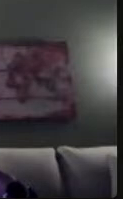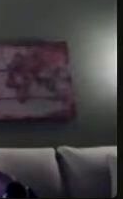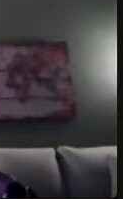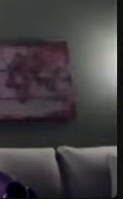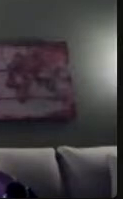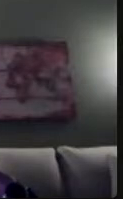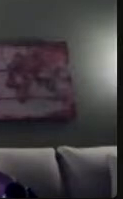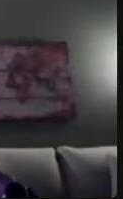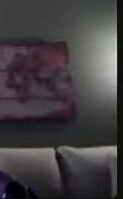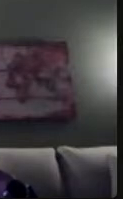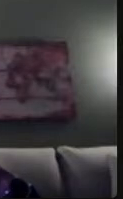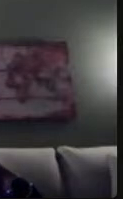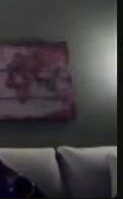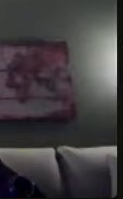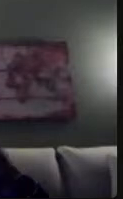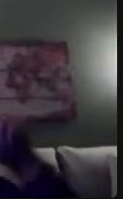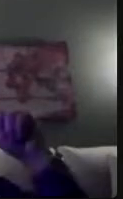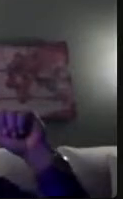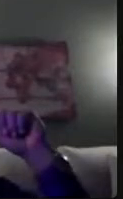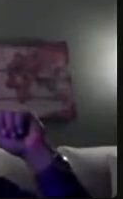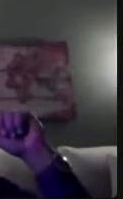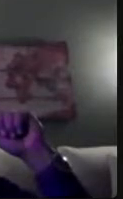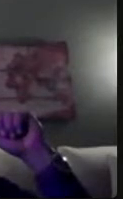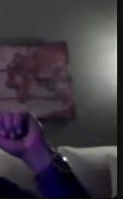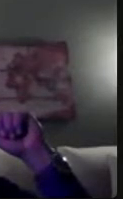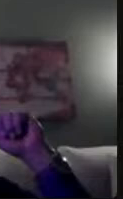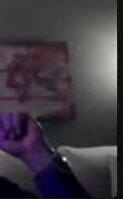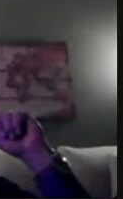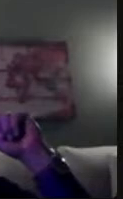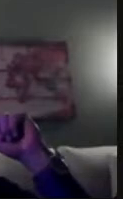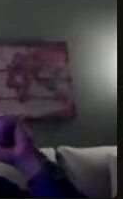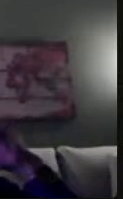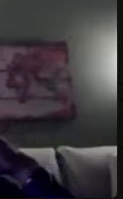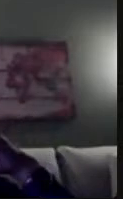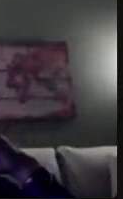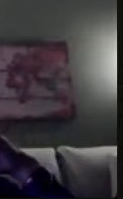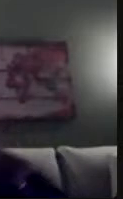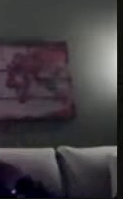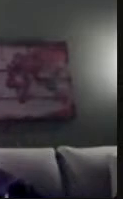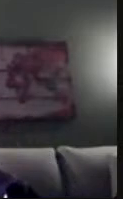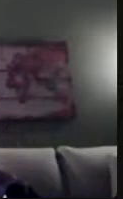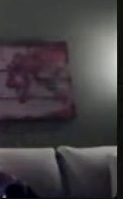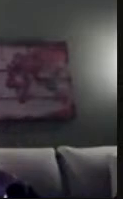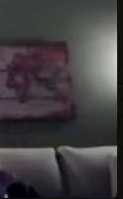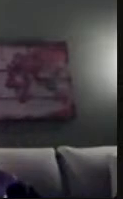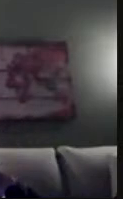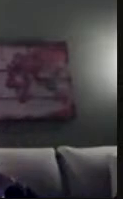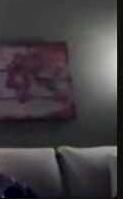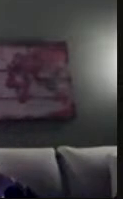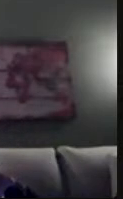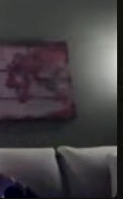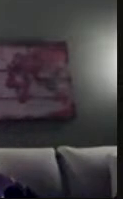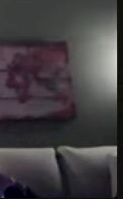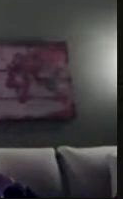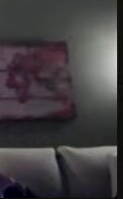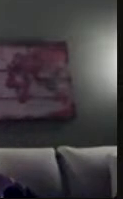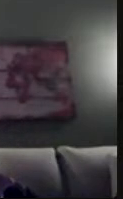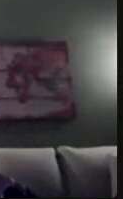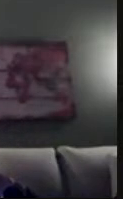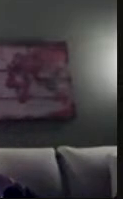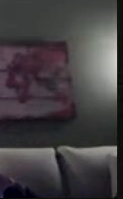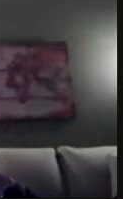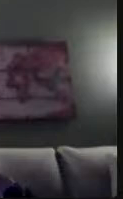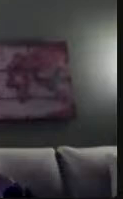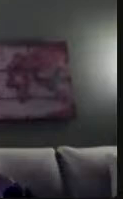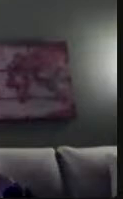So thank you for making it what it is, and congrats. And so we're going to talk about compensation in a moment. I want